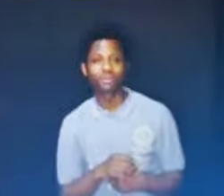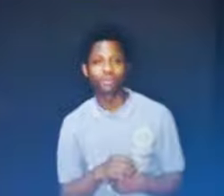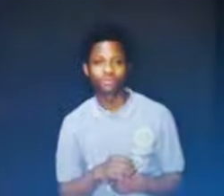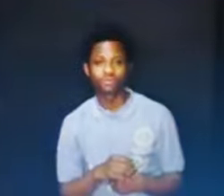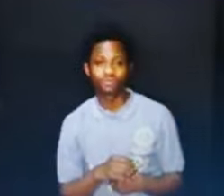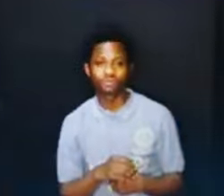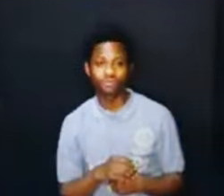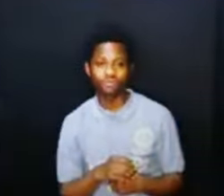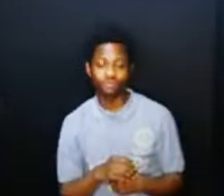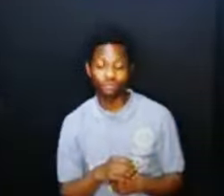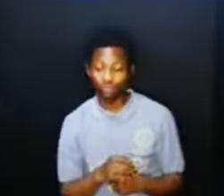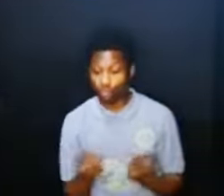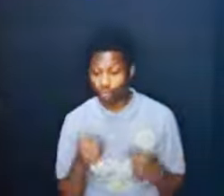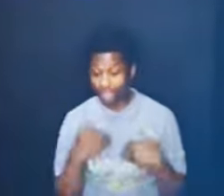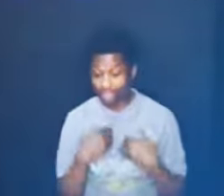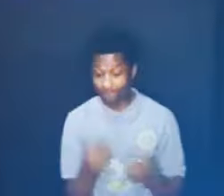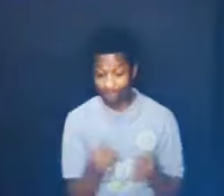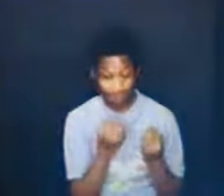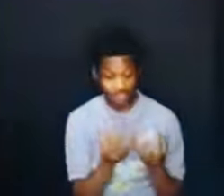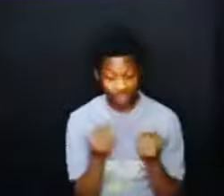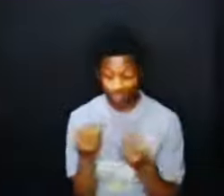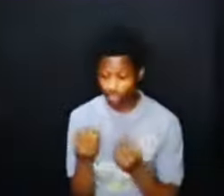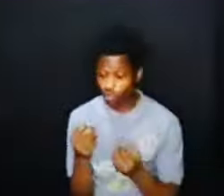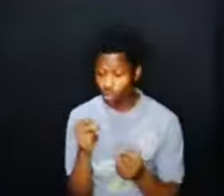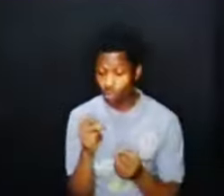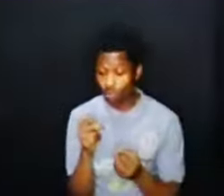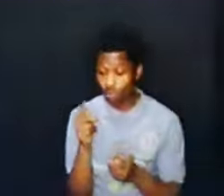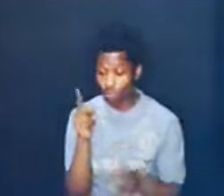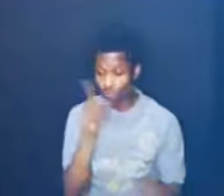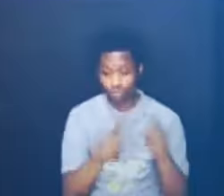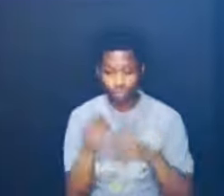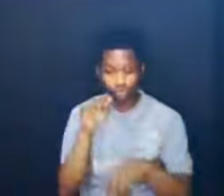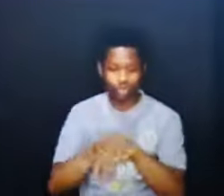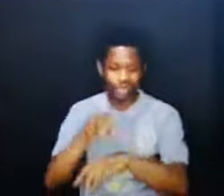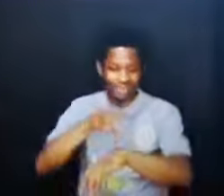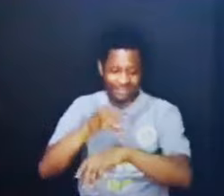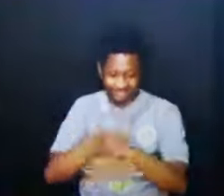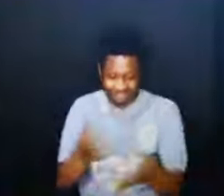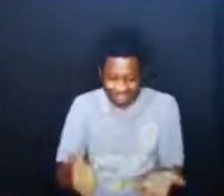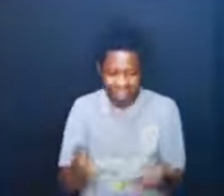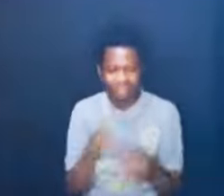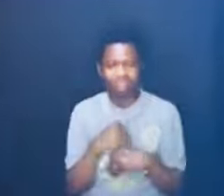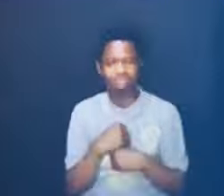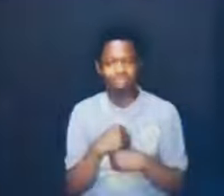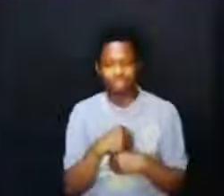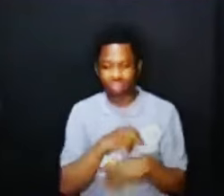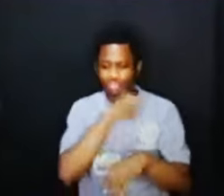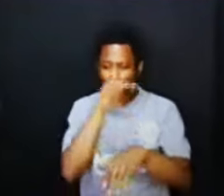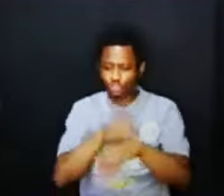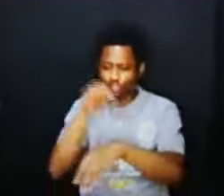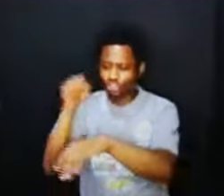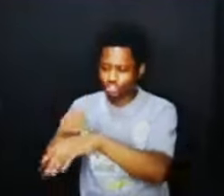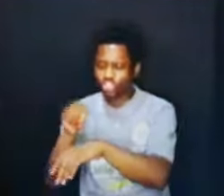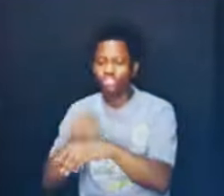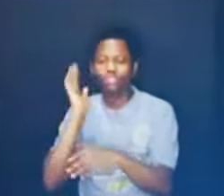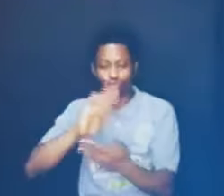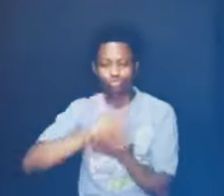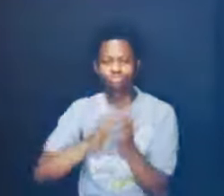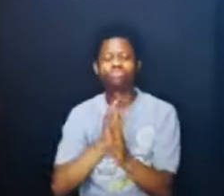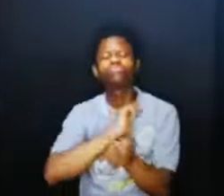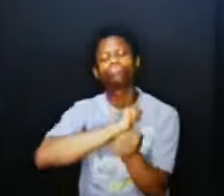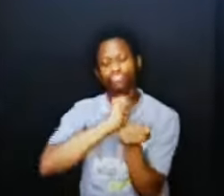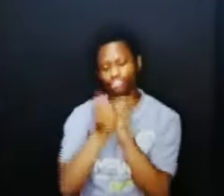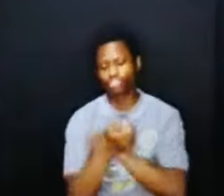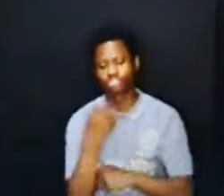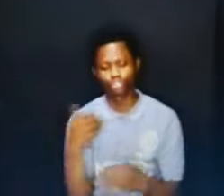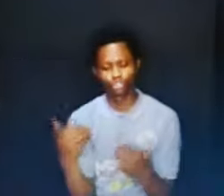many of us on this planet Earth, say you won't be able to say we bring us as his nations will change. A mind besatra.